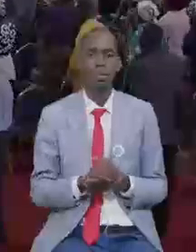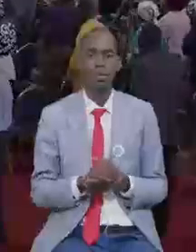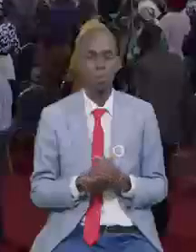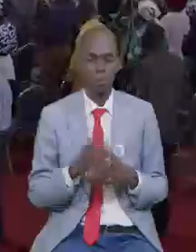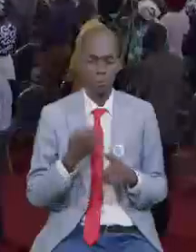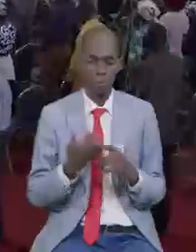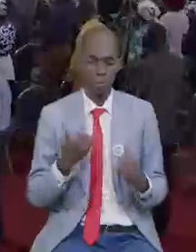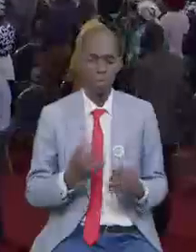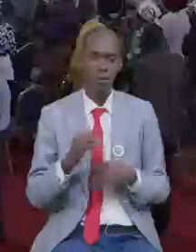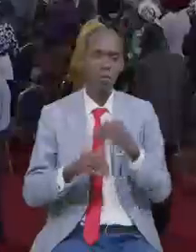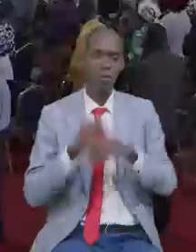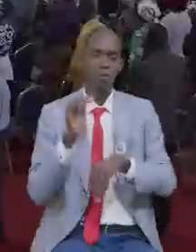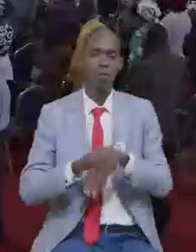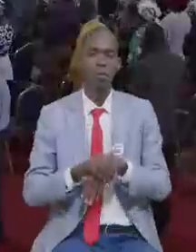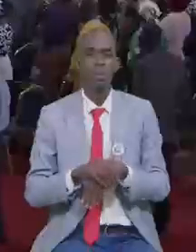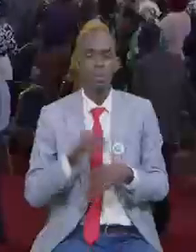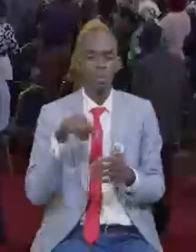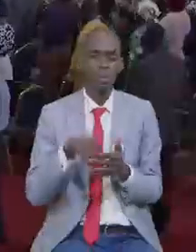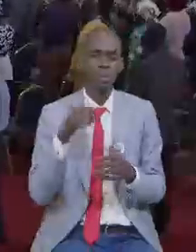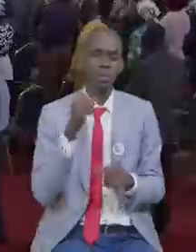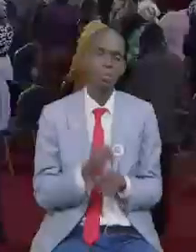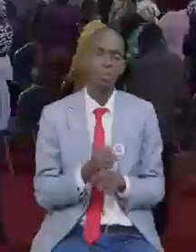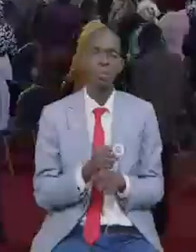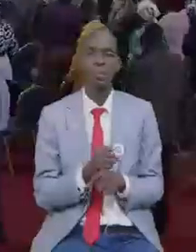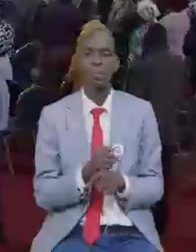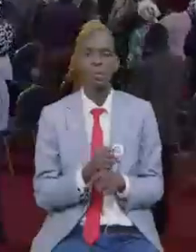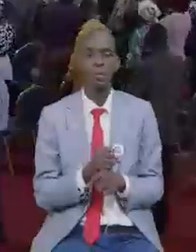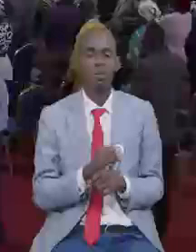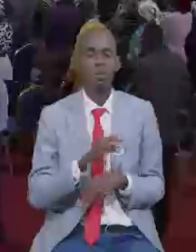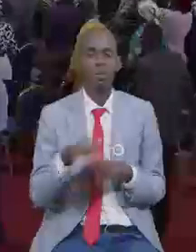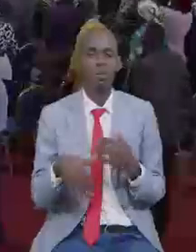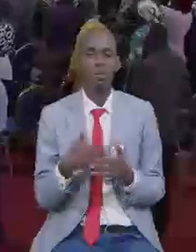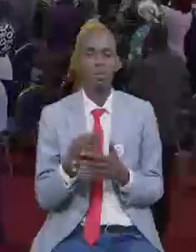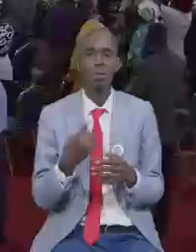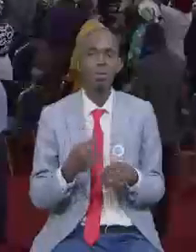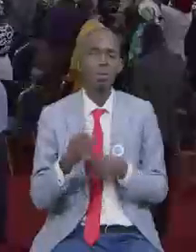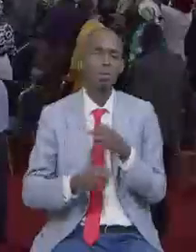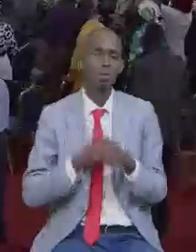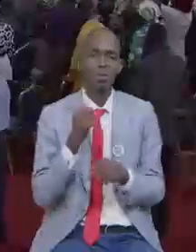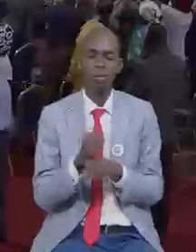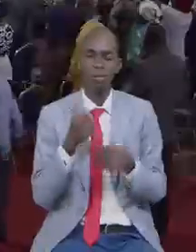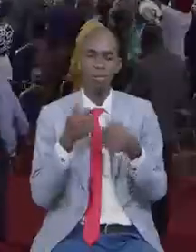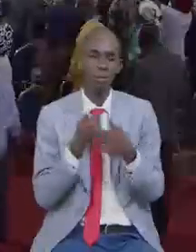henceforth, this year, all the years following.